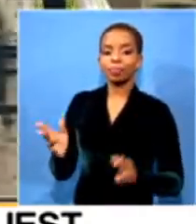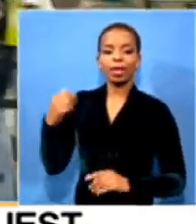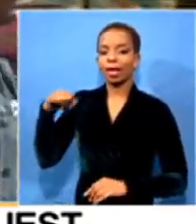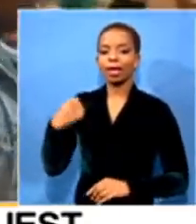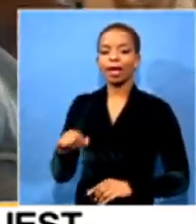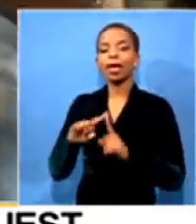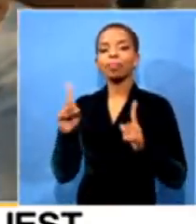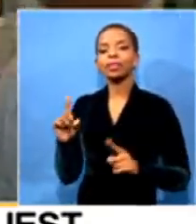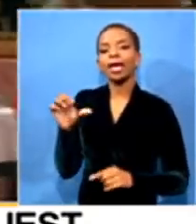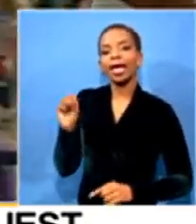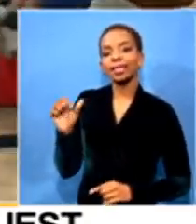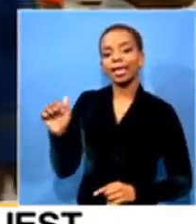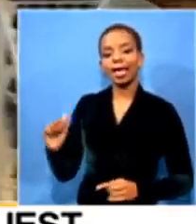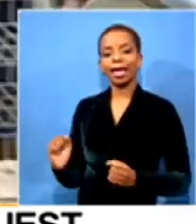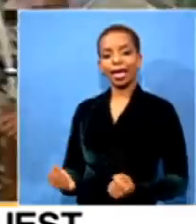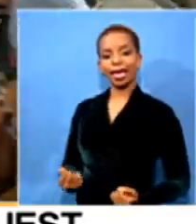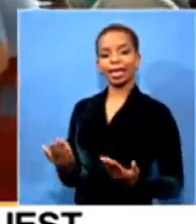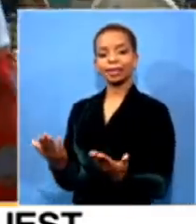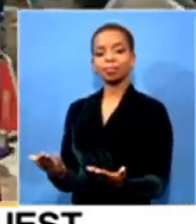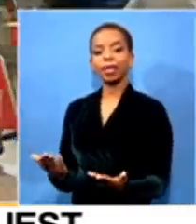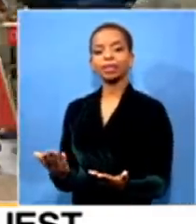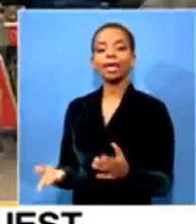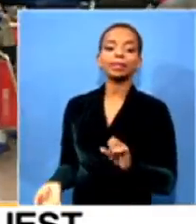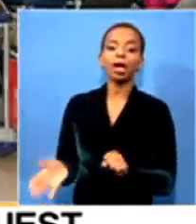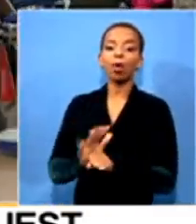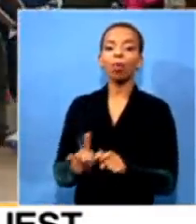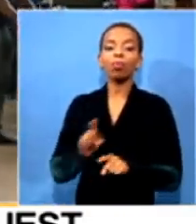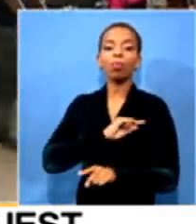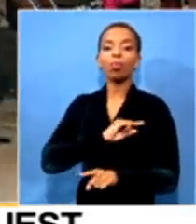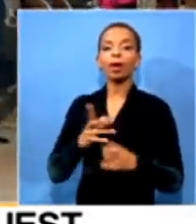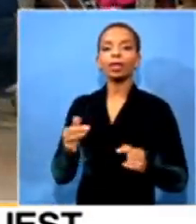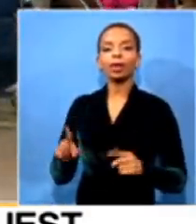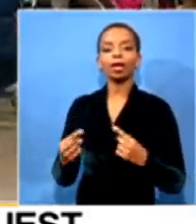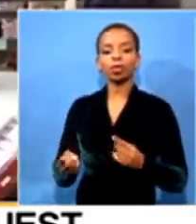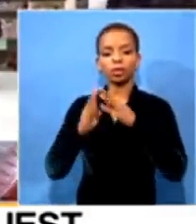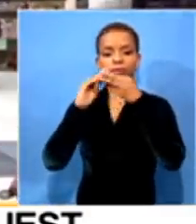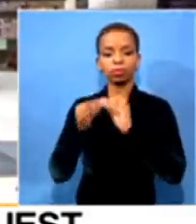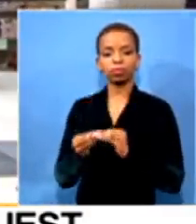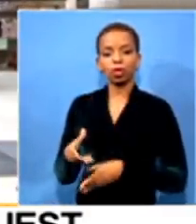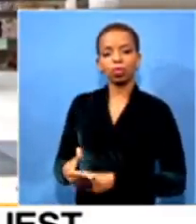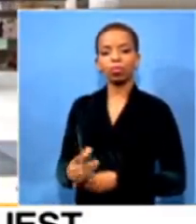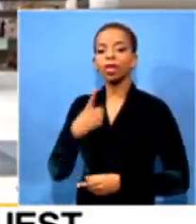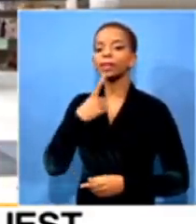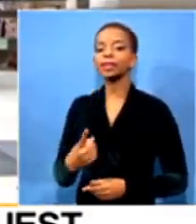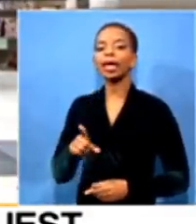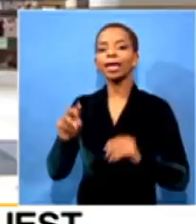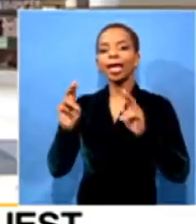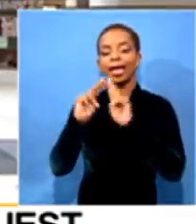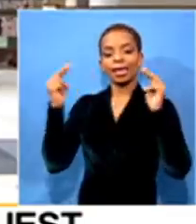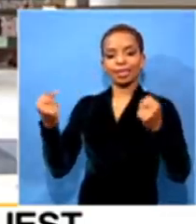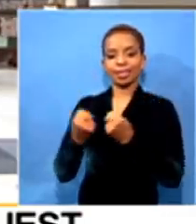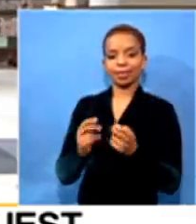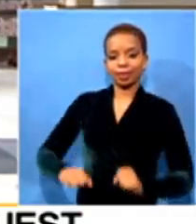as a whole, government's economic reconstruction document, Khaya, which says a national aviation industrial strategy is